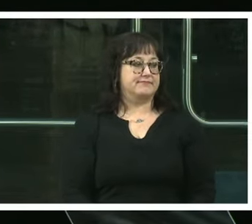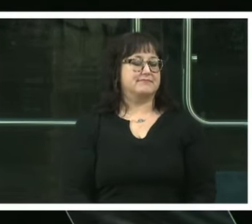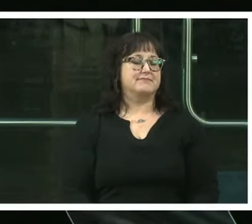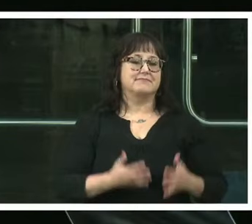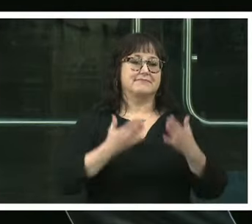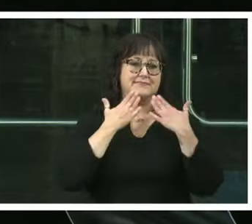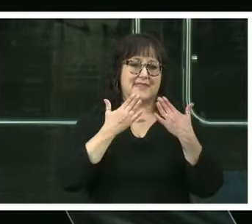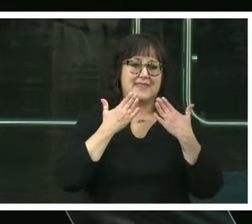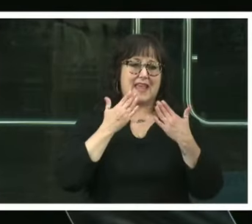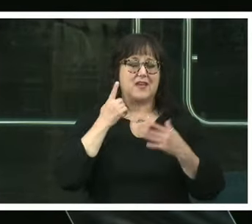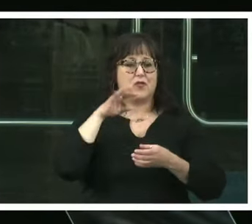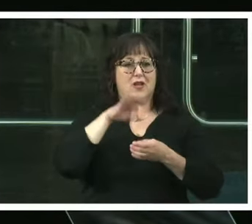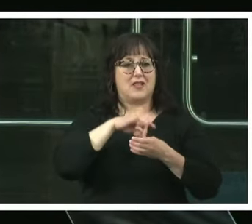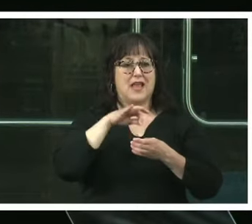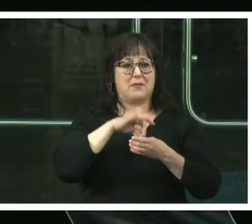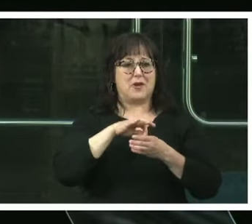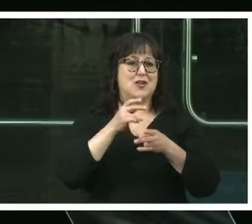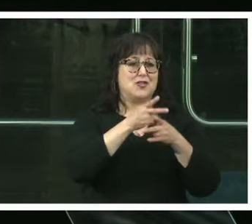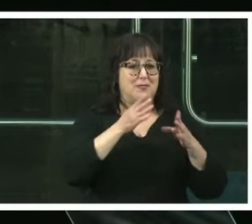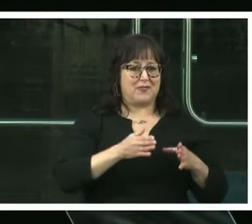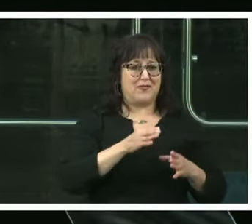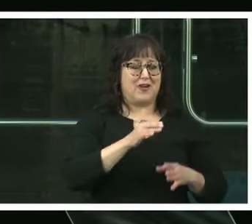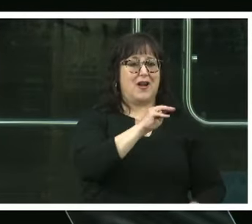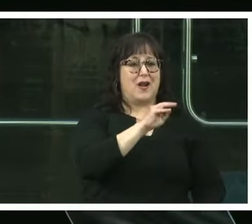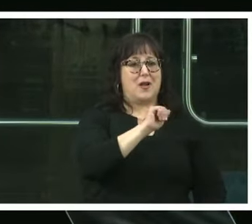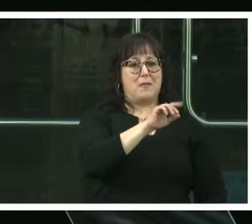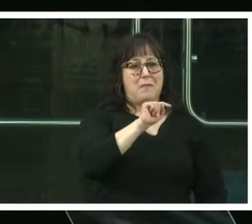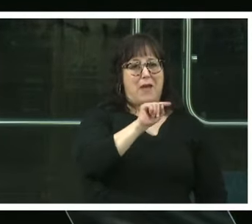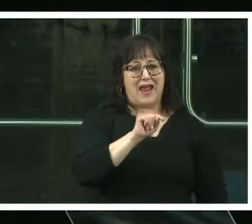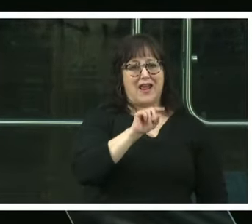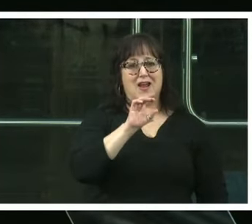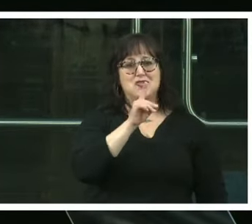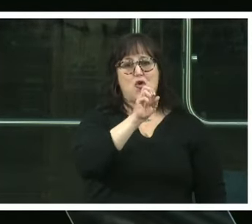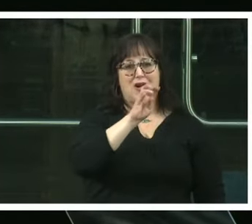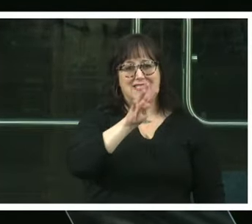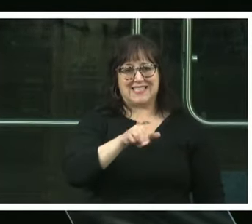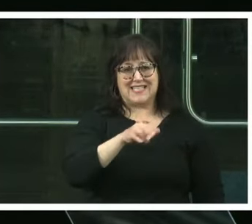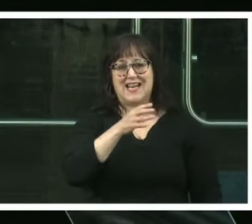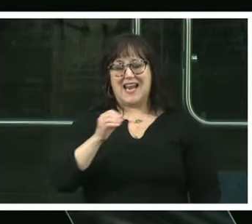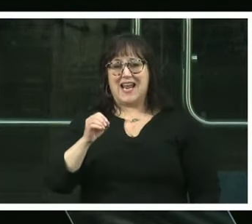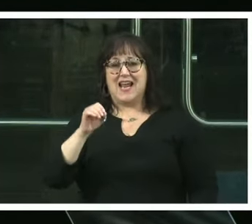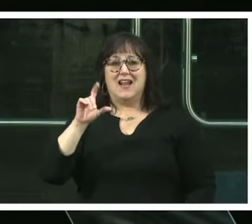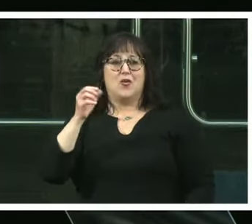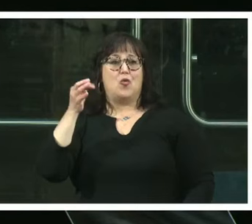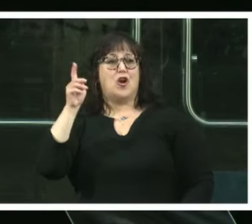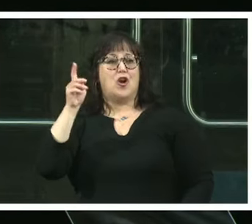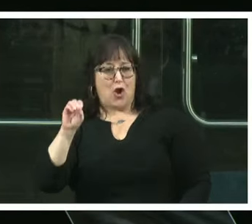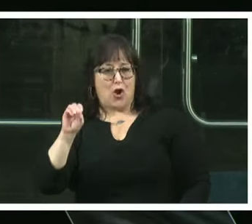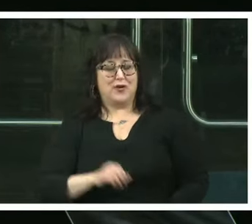Thank you for electing Supervisors Matt Dorsey and Joel Longardio,